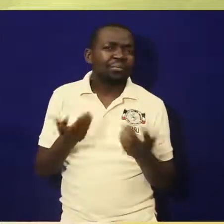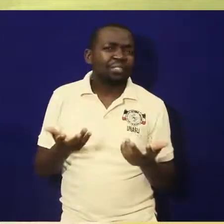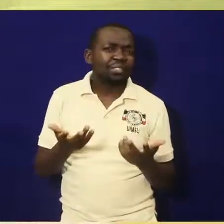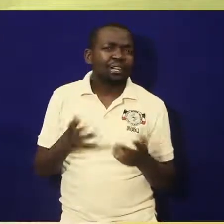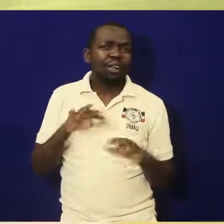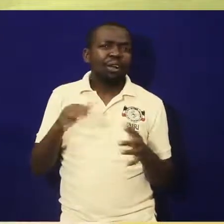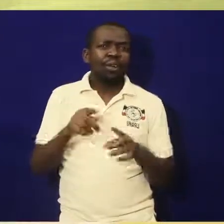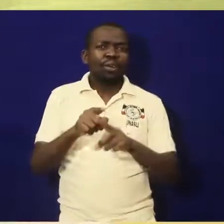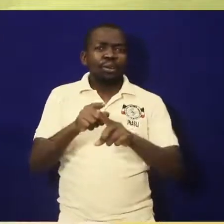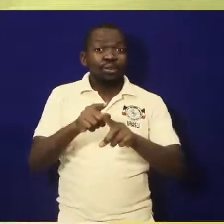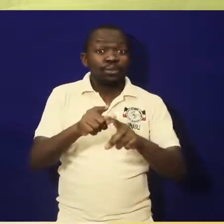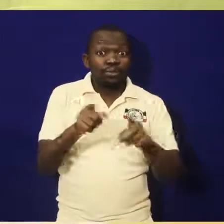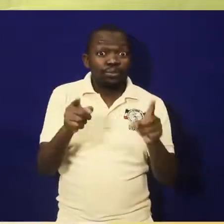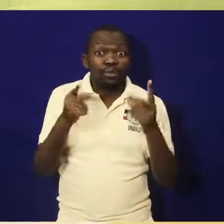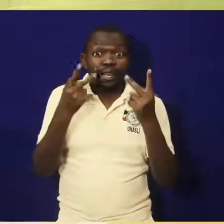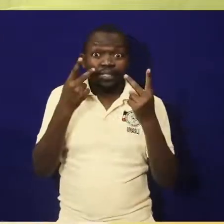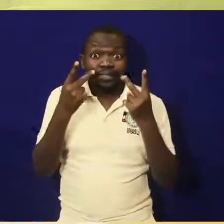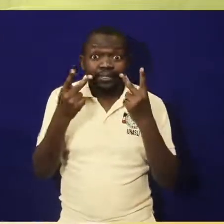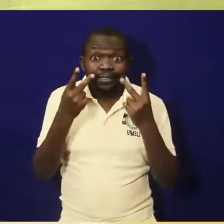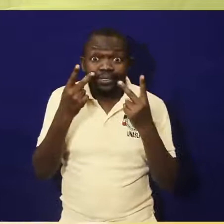what have you seen?